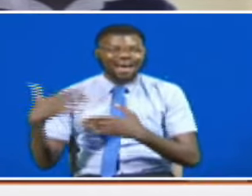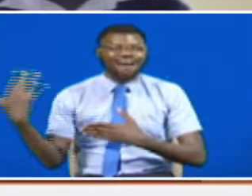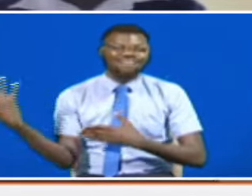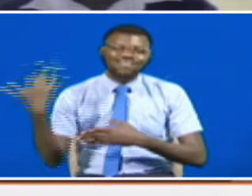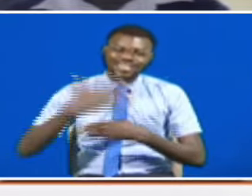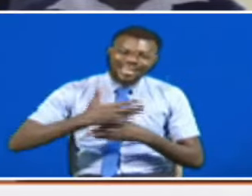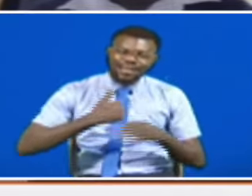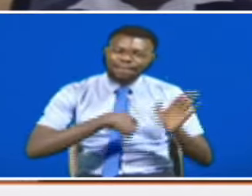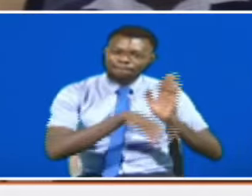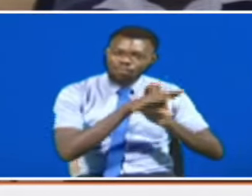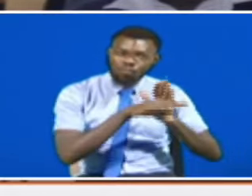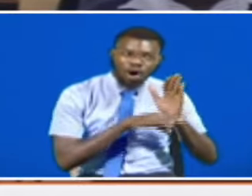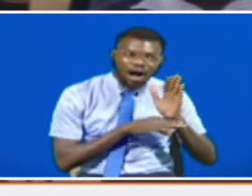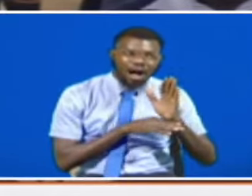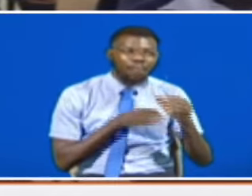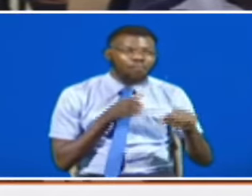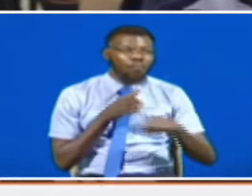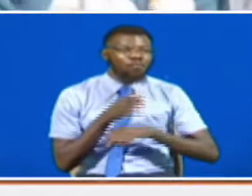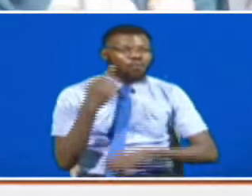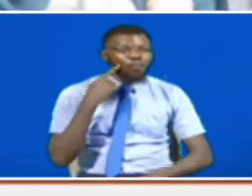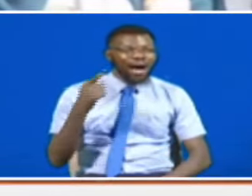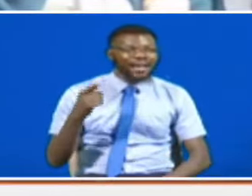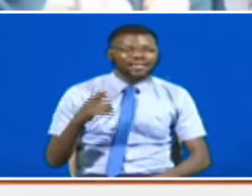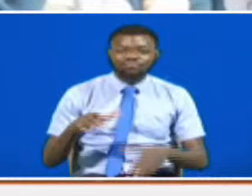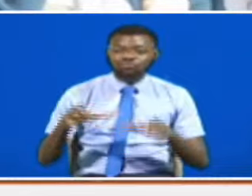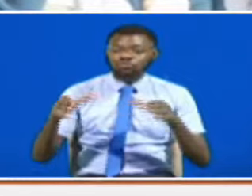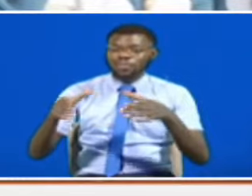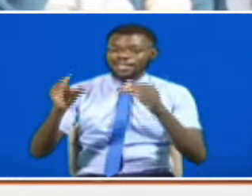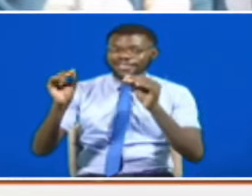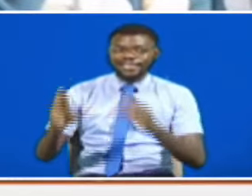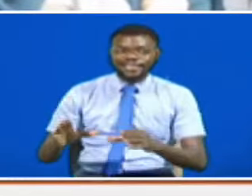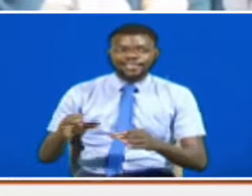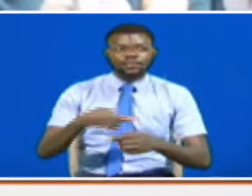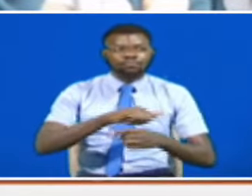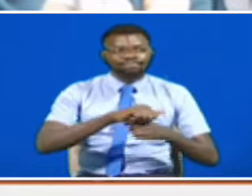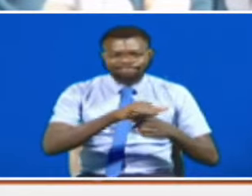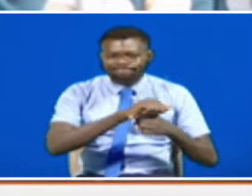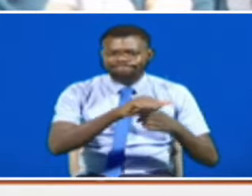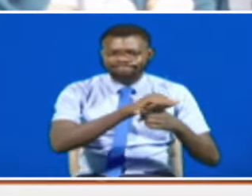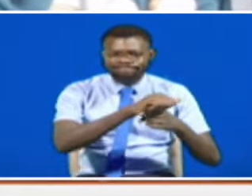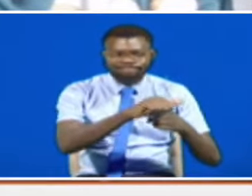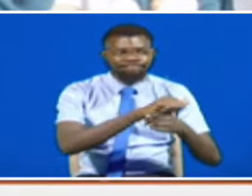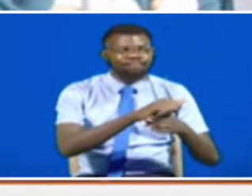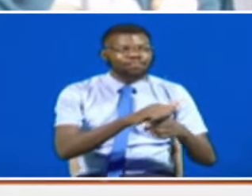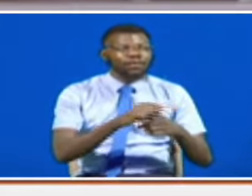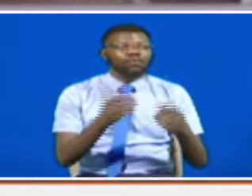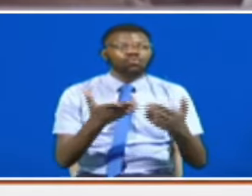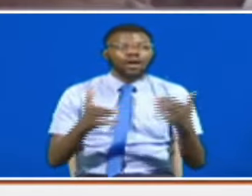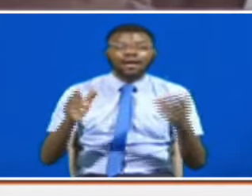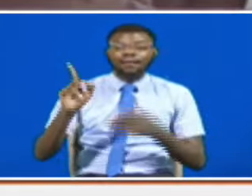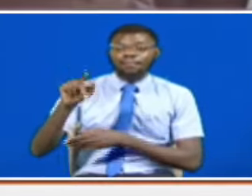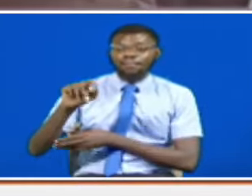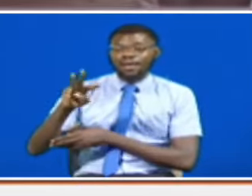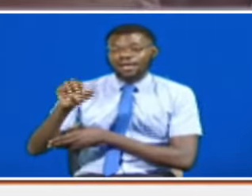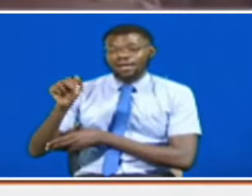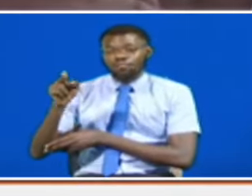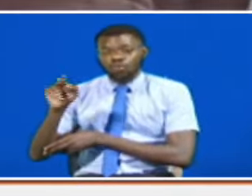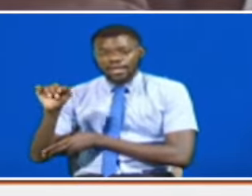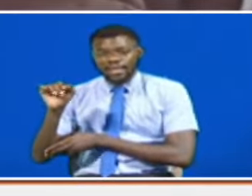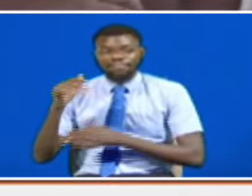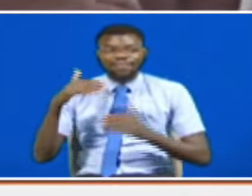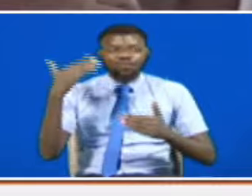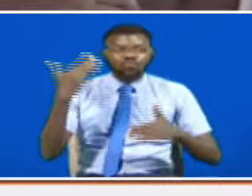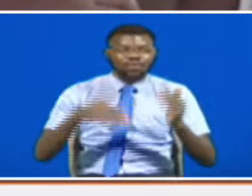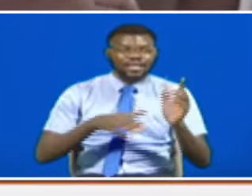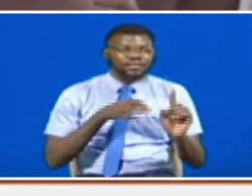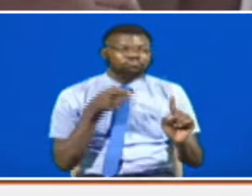training program for over 100 instructors from technical vocational centers at Pwani University. The objective was to equip